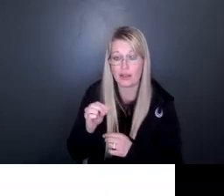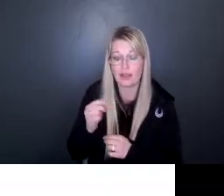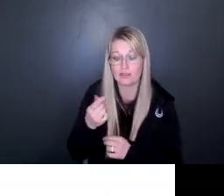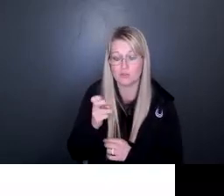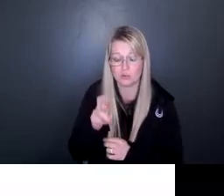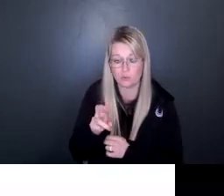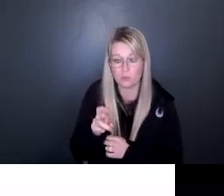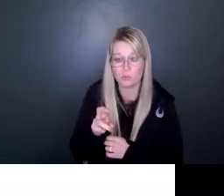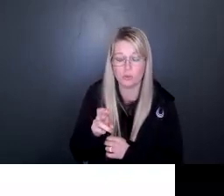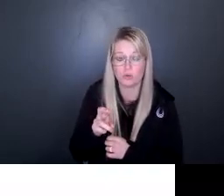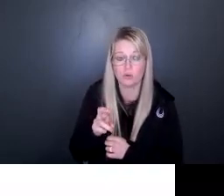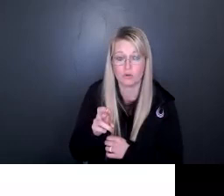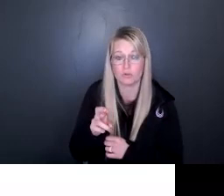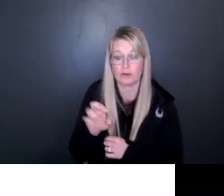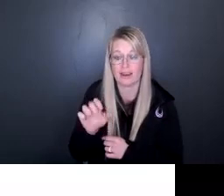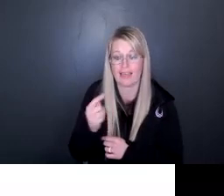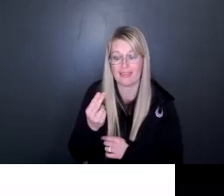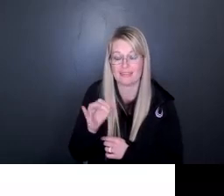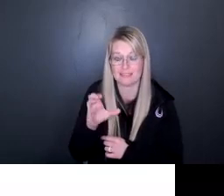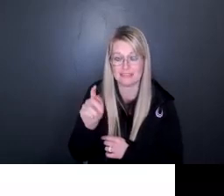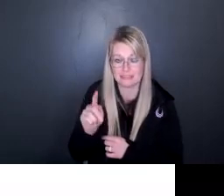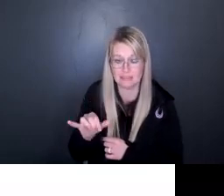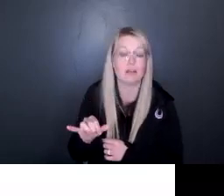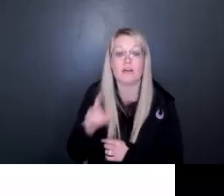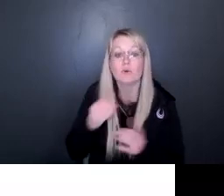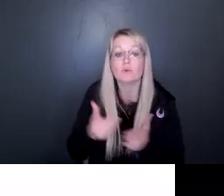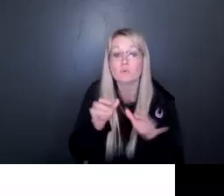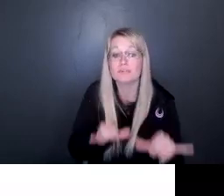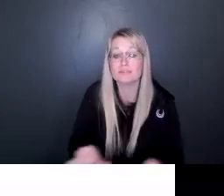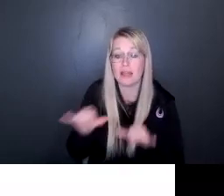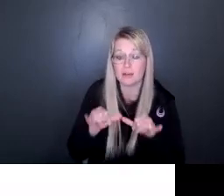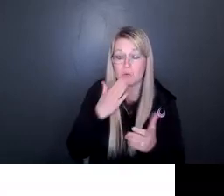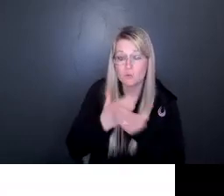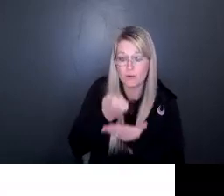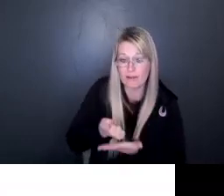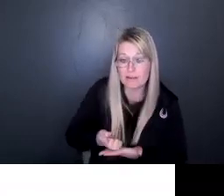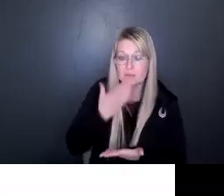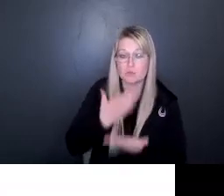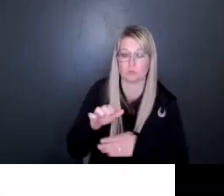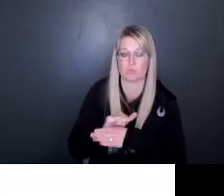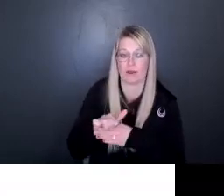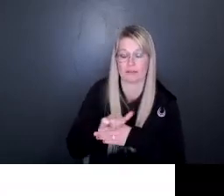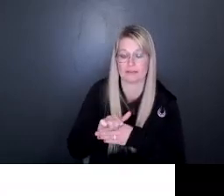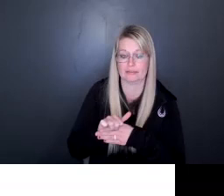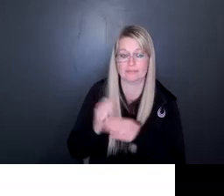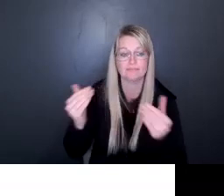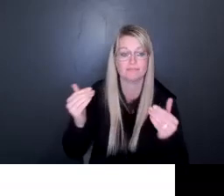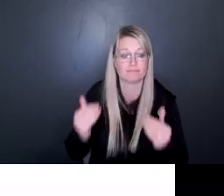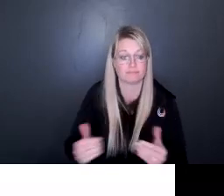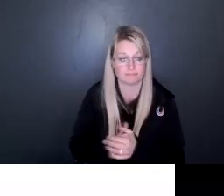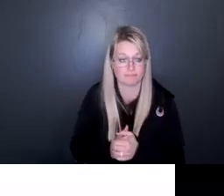to inform the update of the INEE minimum standards with new evidence and good practice. Next slide,